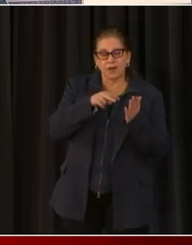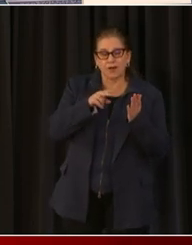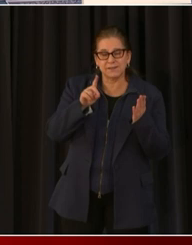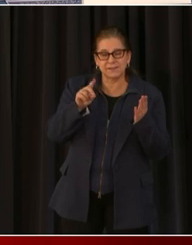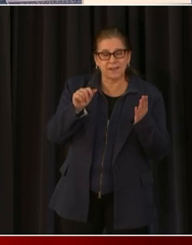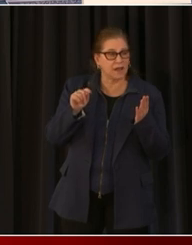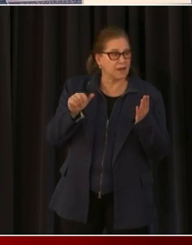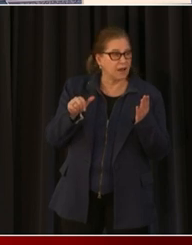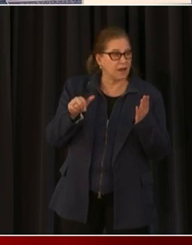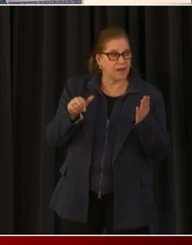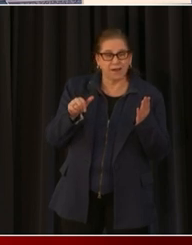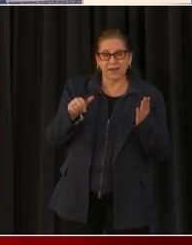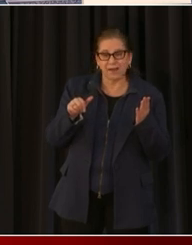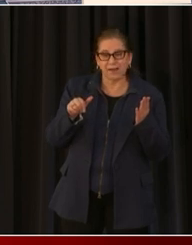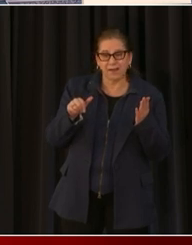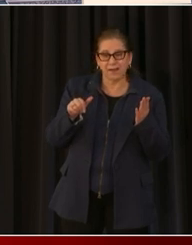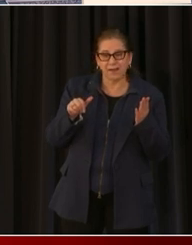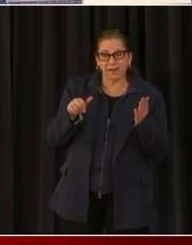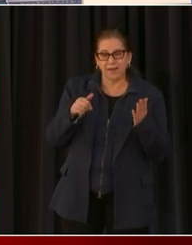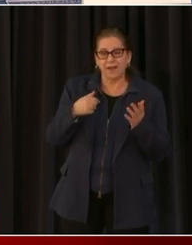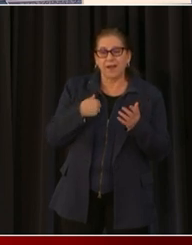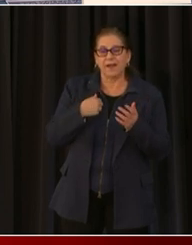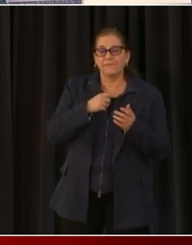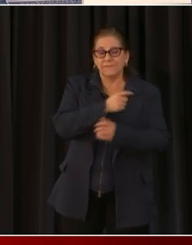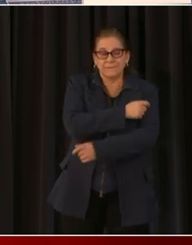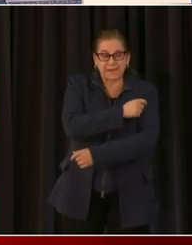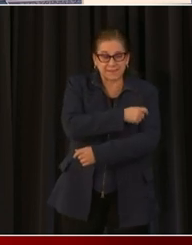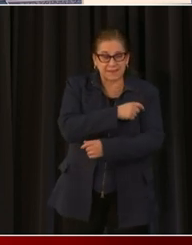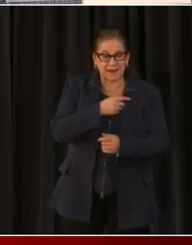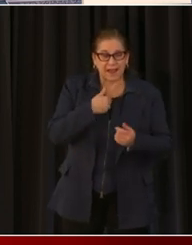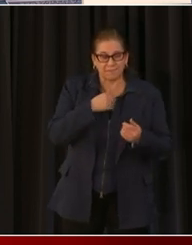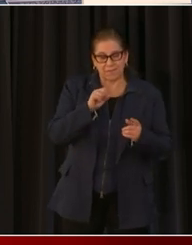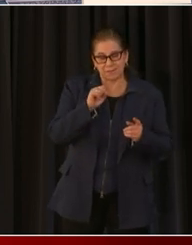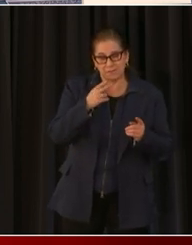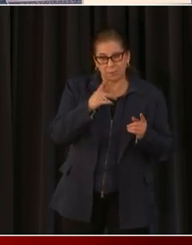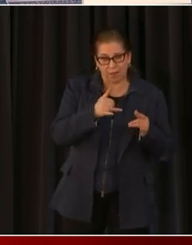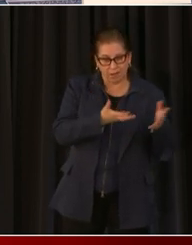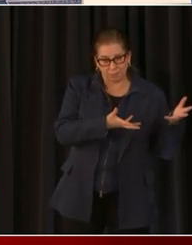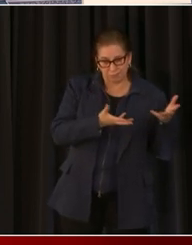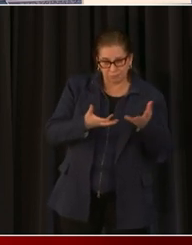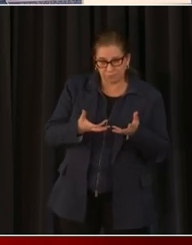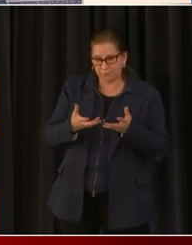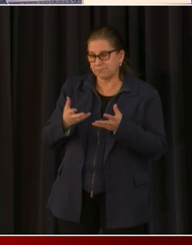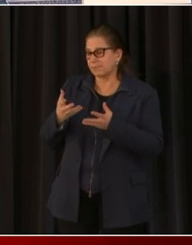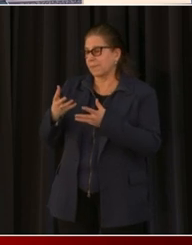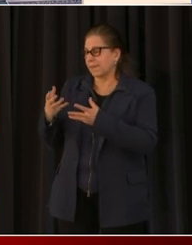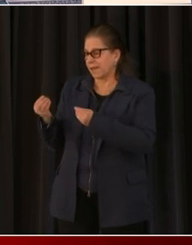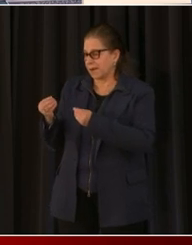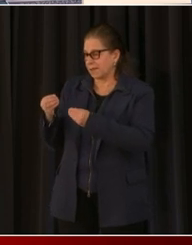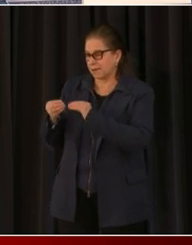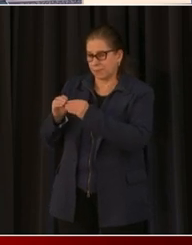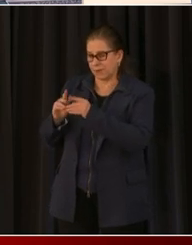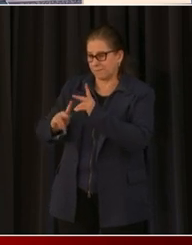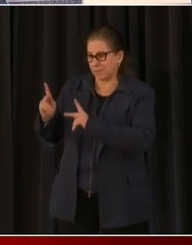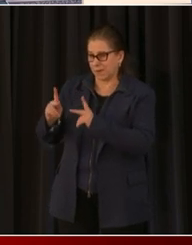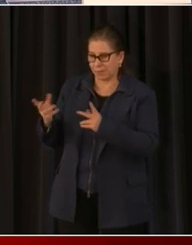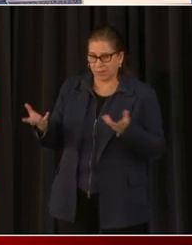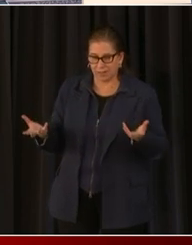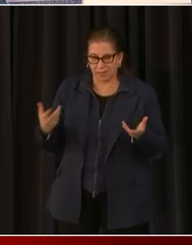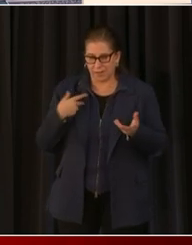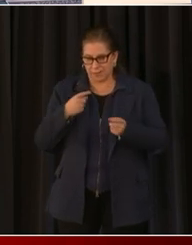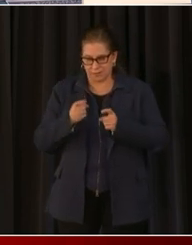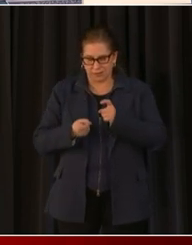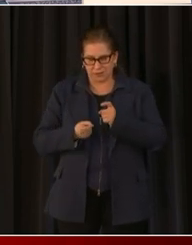also in the context of vaccine supply and demand and potential for uptake. And so we're taking that into consideration as well.